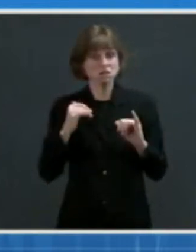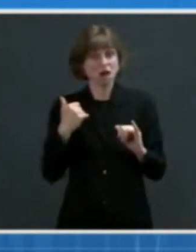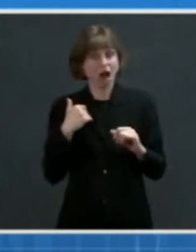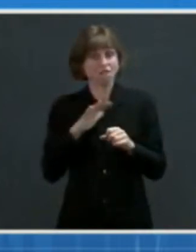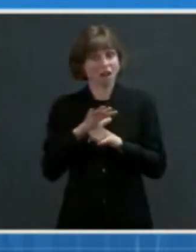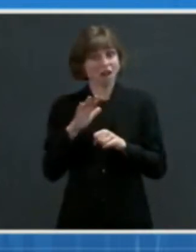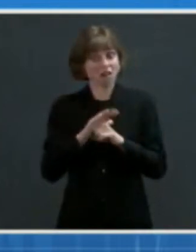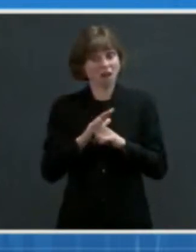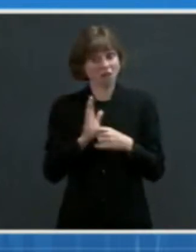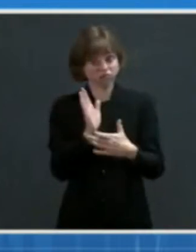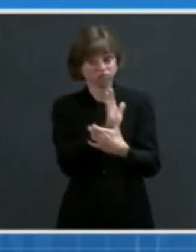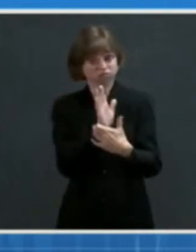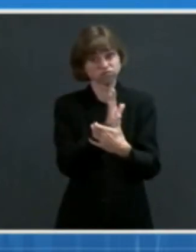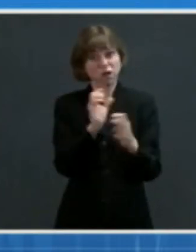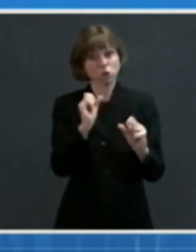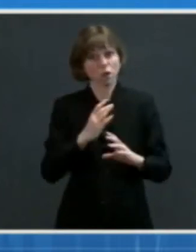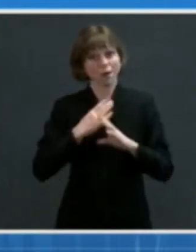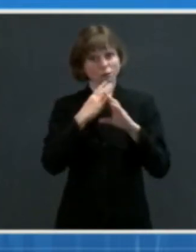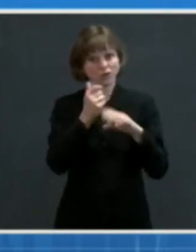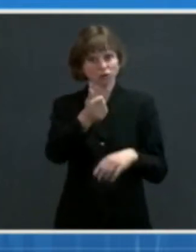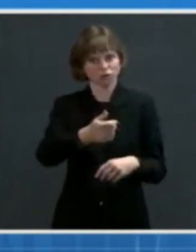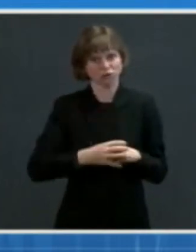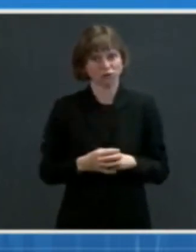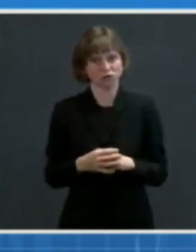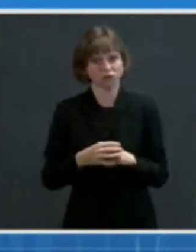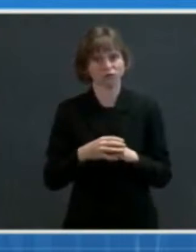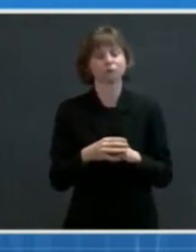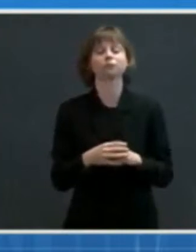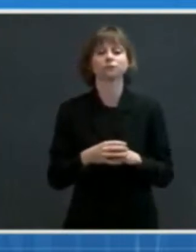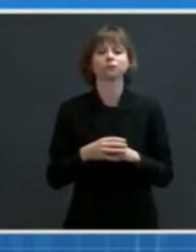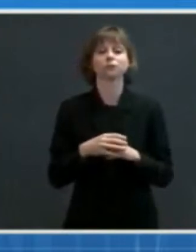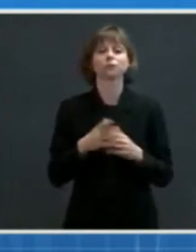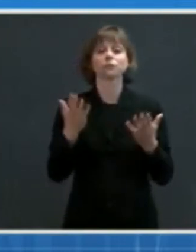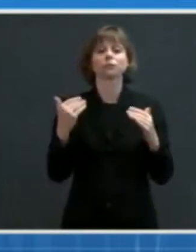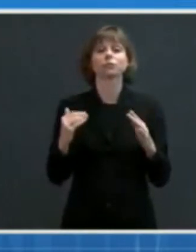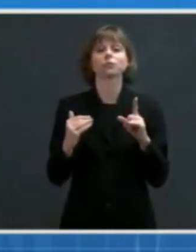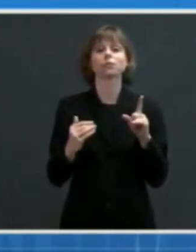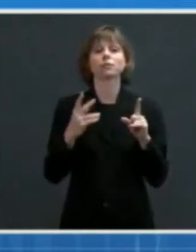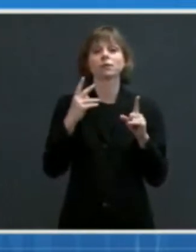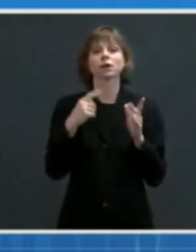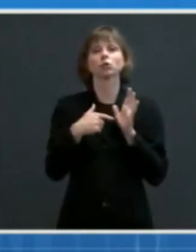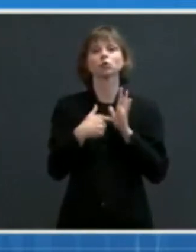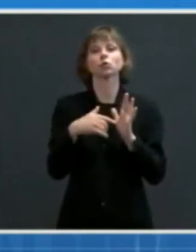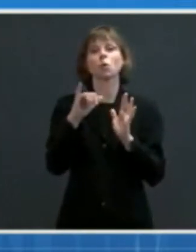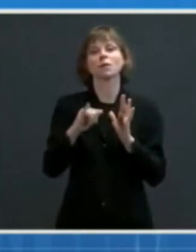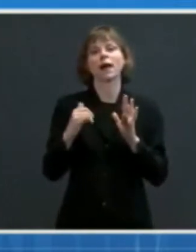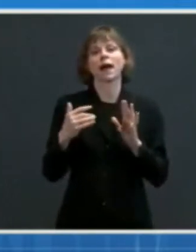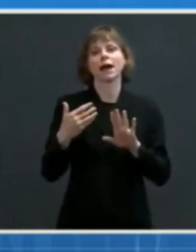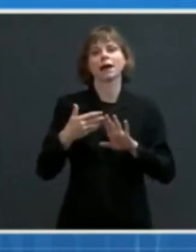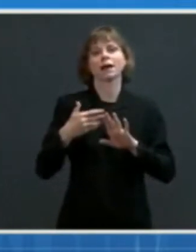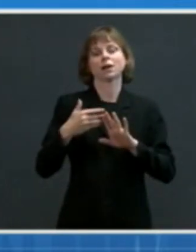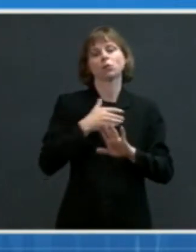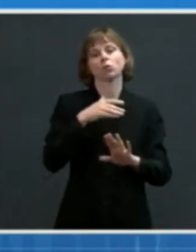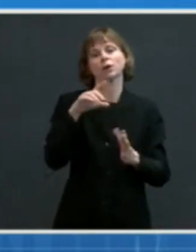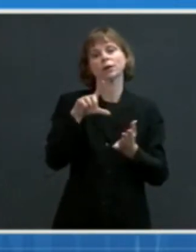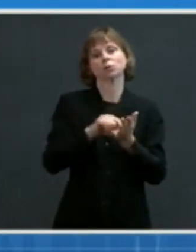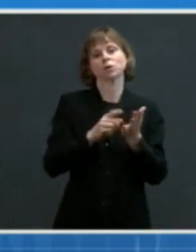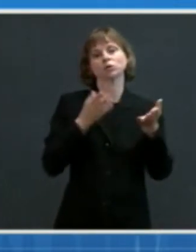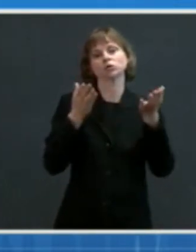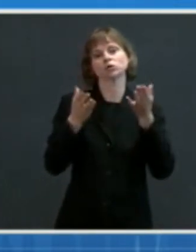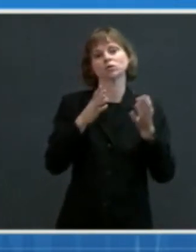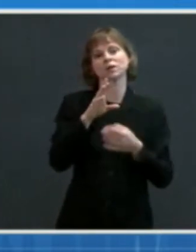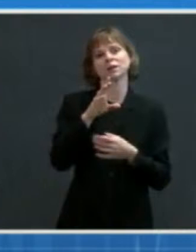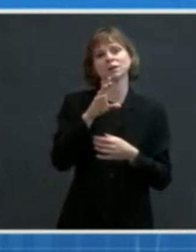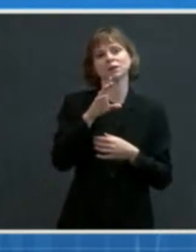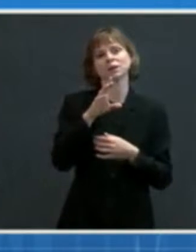cushion to protect. Next slide. In fact, this was shown on a preprint server where David Ho